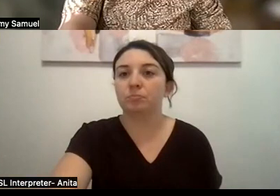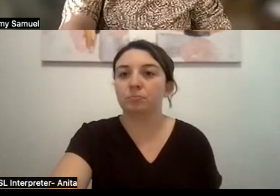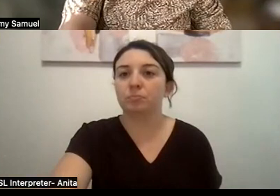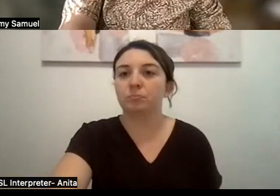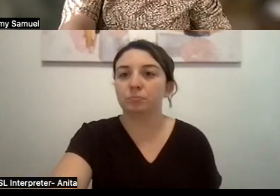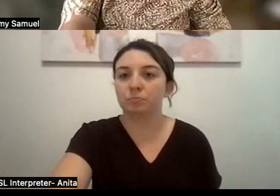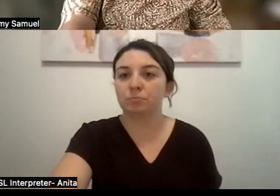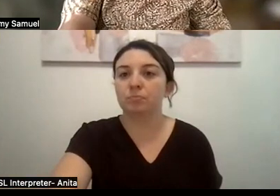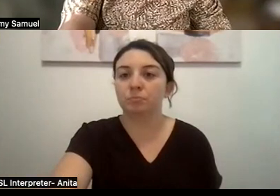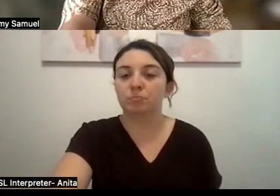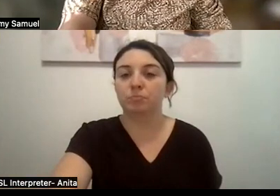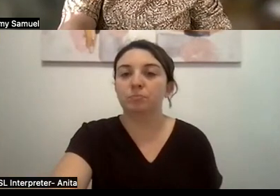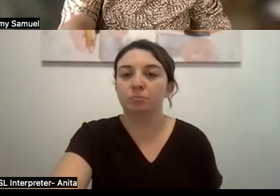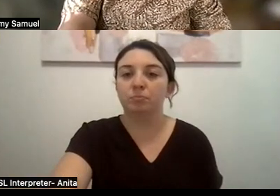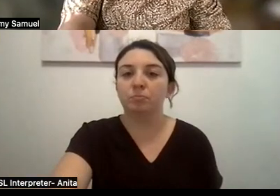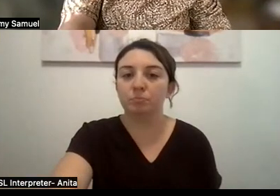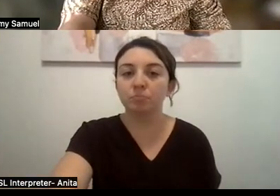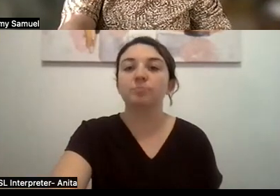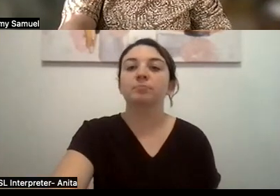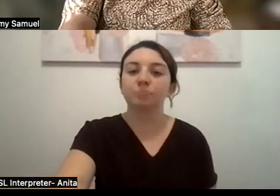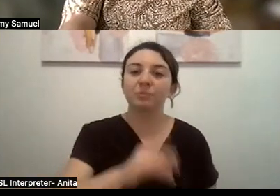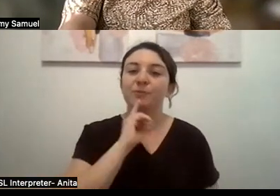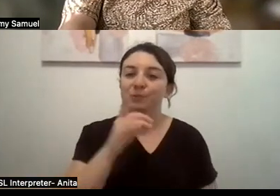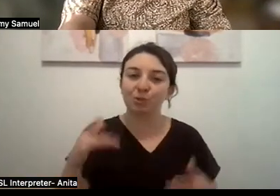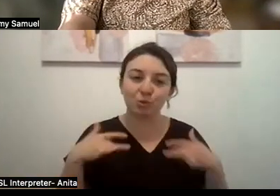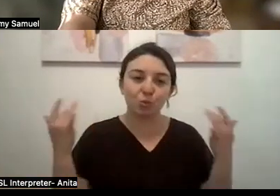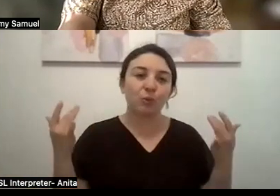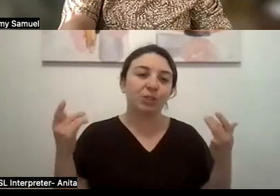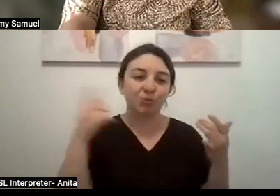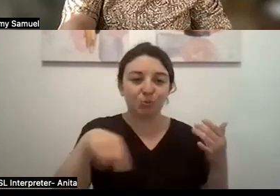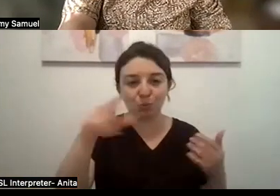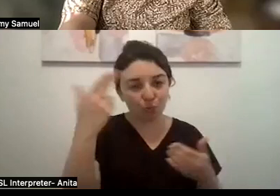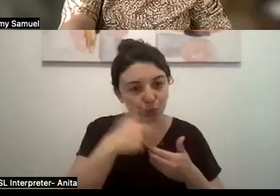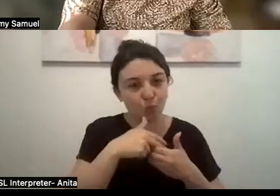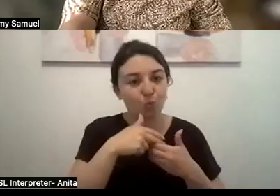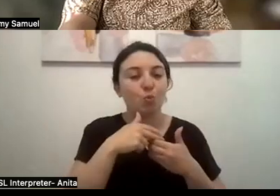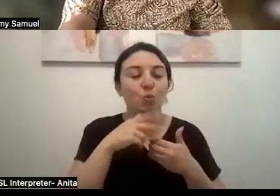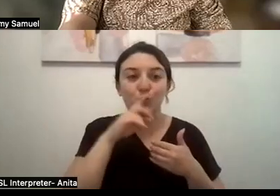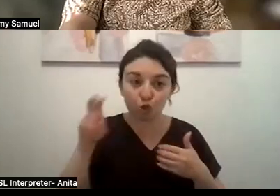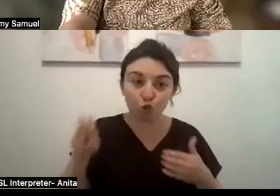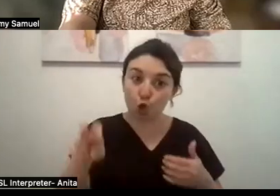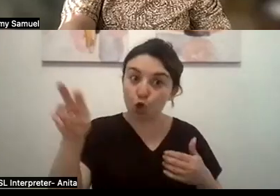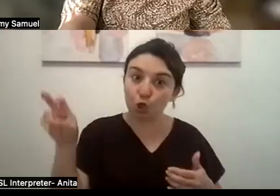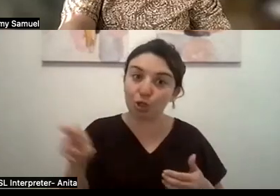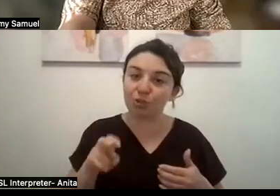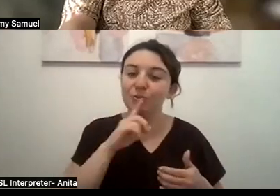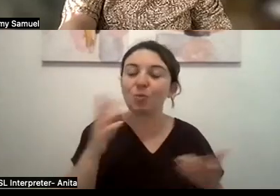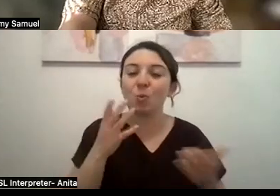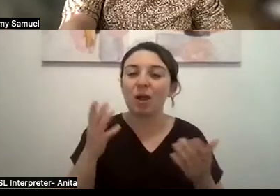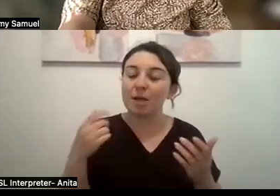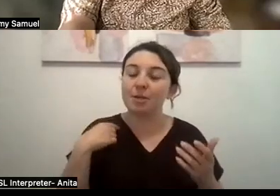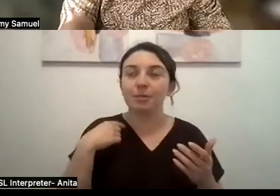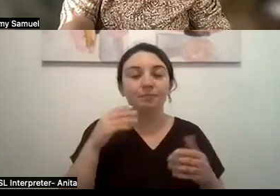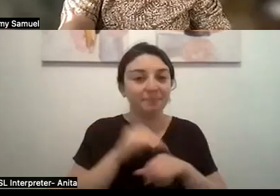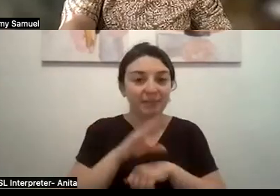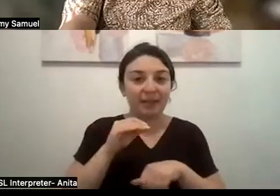All right. Well, we are so happy to have you along for the journey. It is a journey. My only advice, which I keep giving